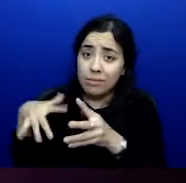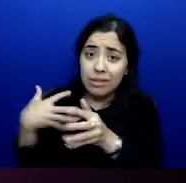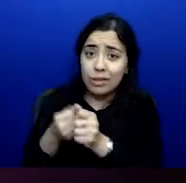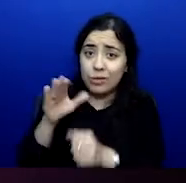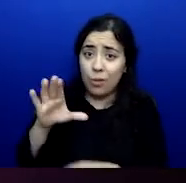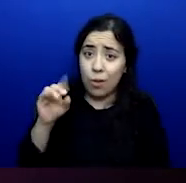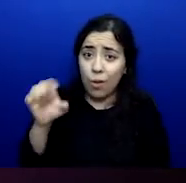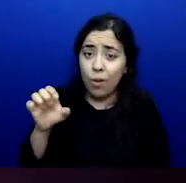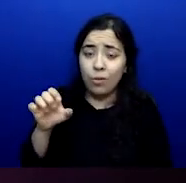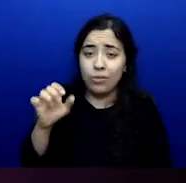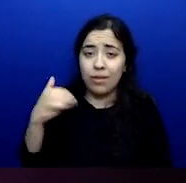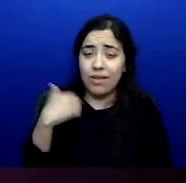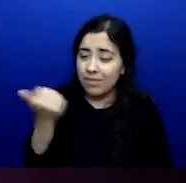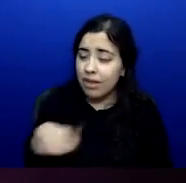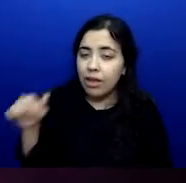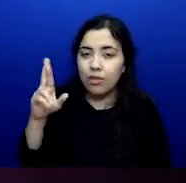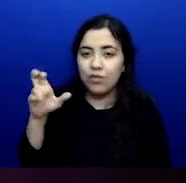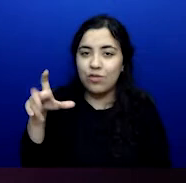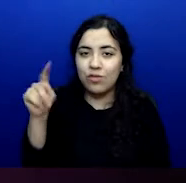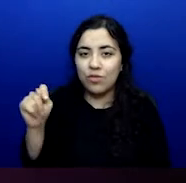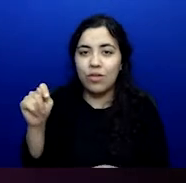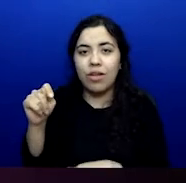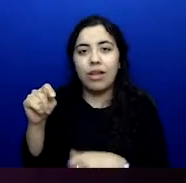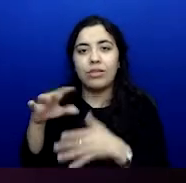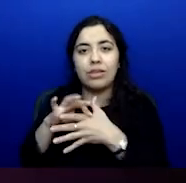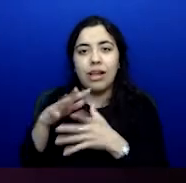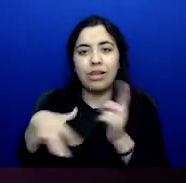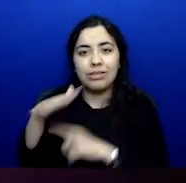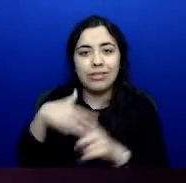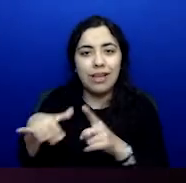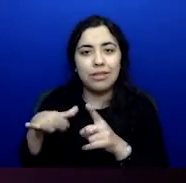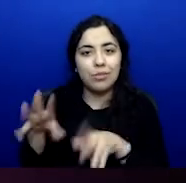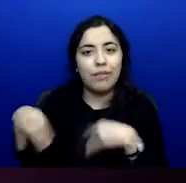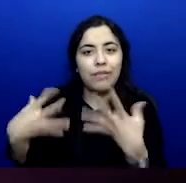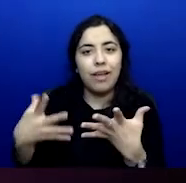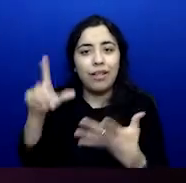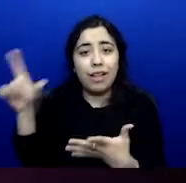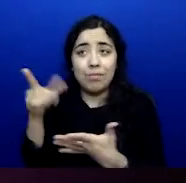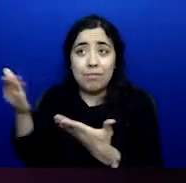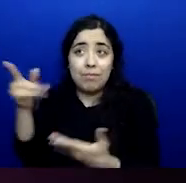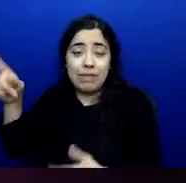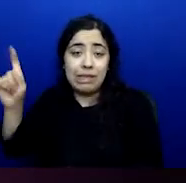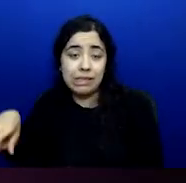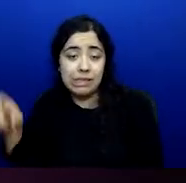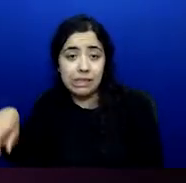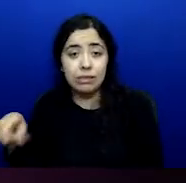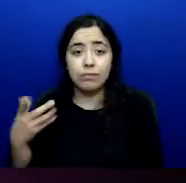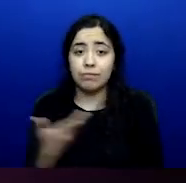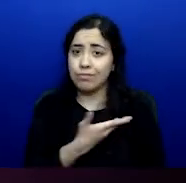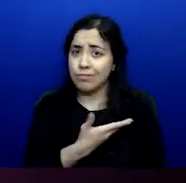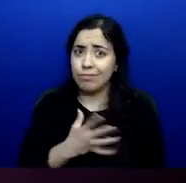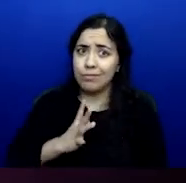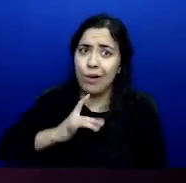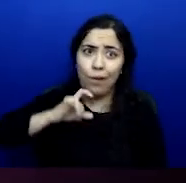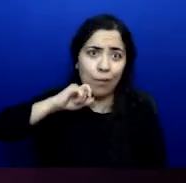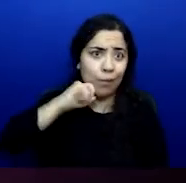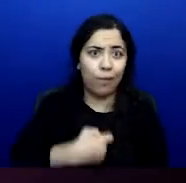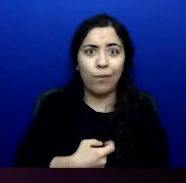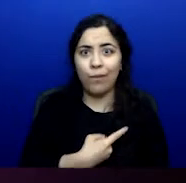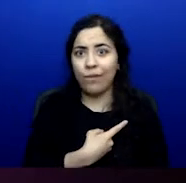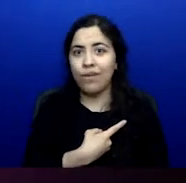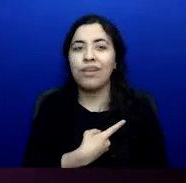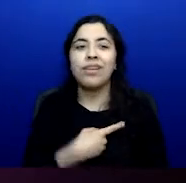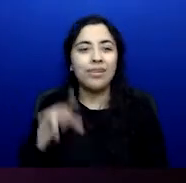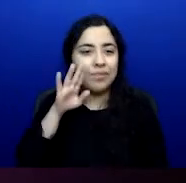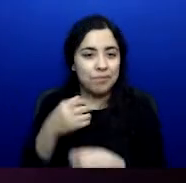code to add any React context providers that the library may need. So this is super cool, and